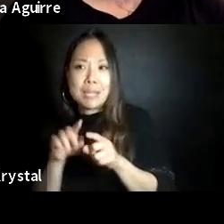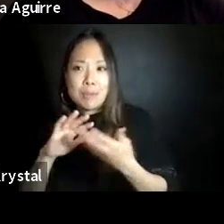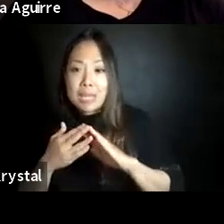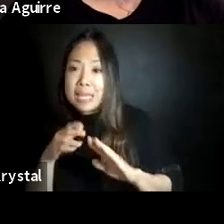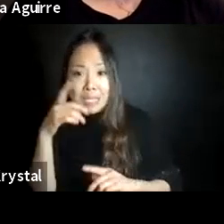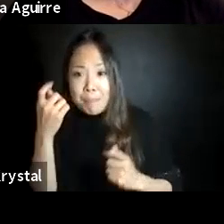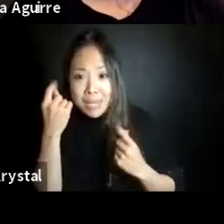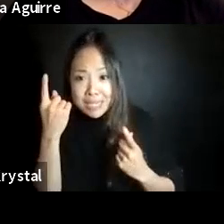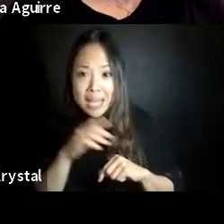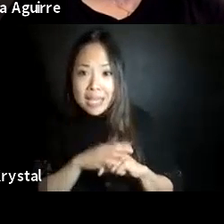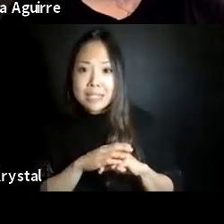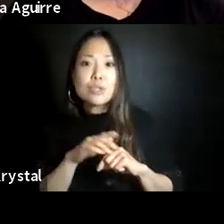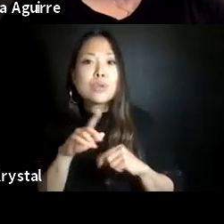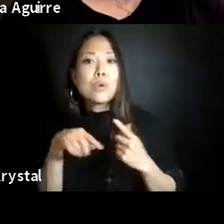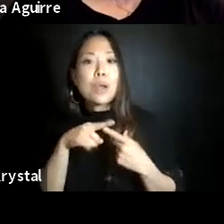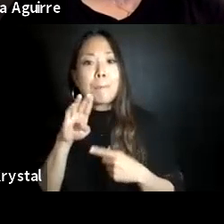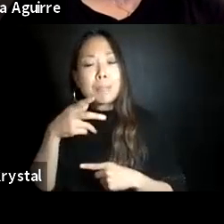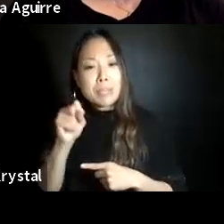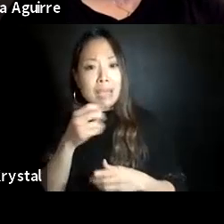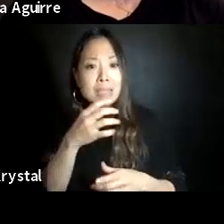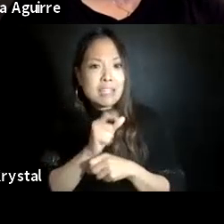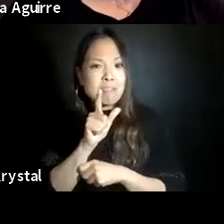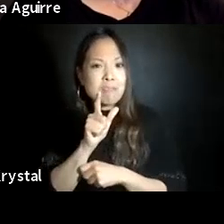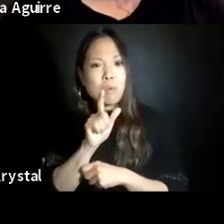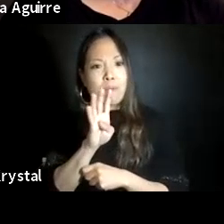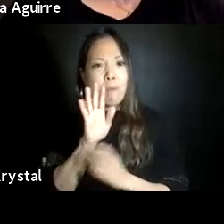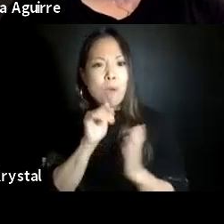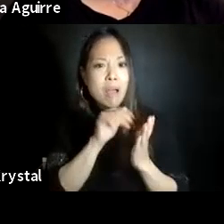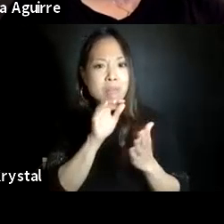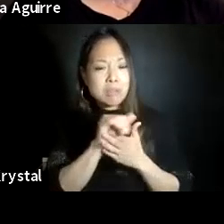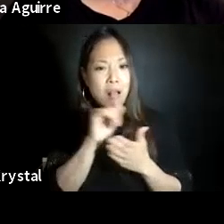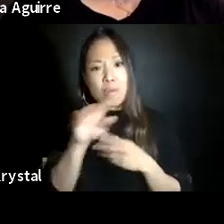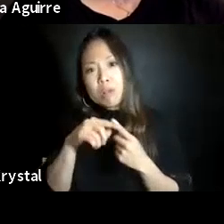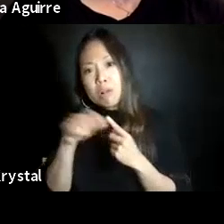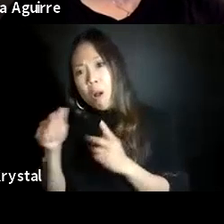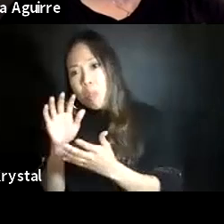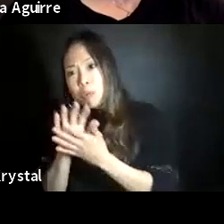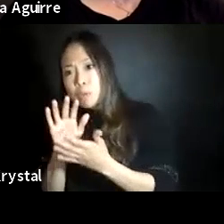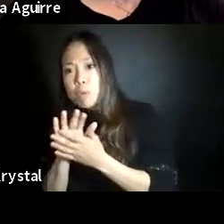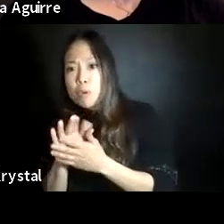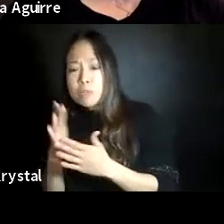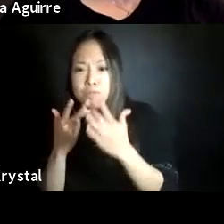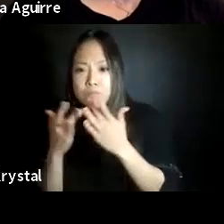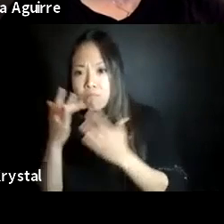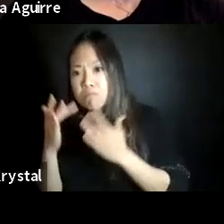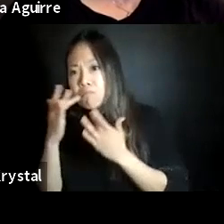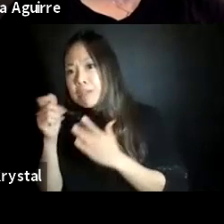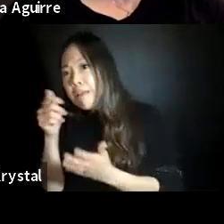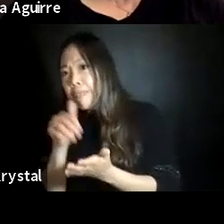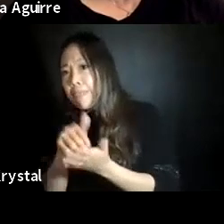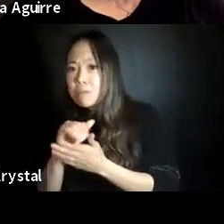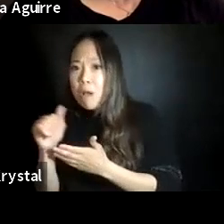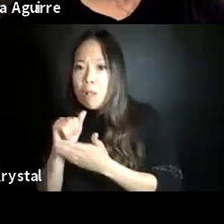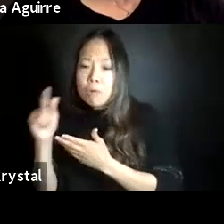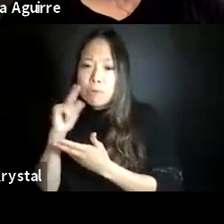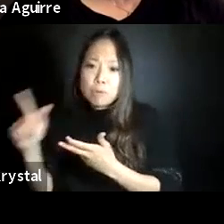the students, around $24,000, when other schools are barely scratching $10,000 for the entire school community, or when some